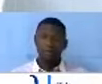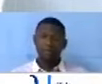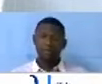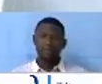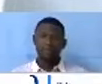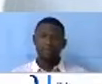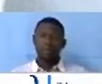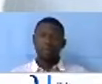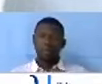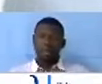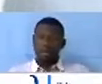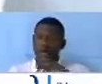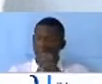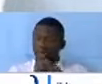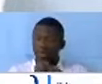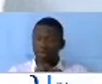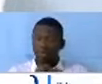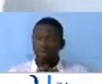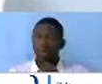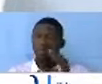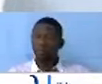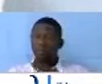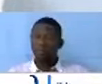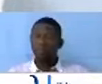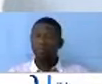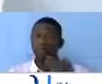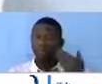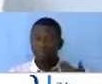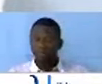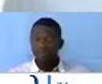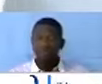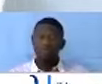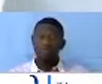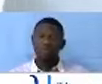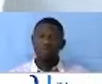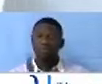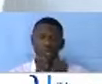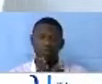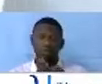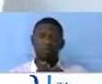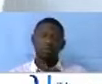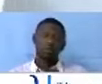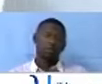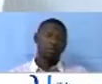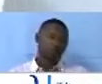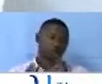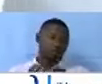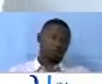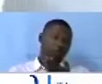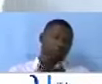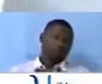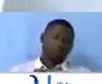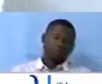well before the end of that investigation. Daldi won nañ dañ ma jappone bala jextel guest bobu.